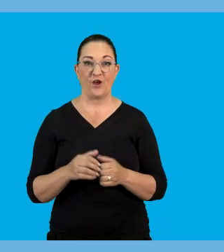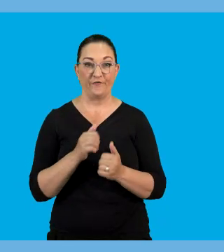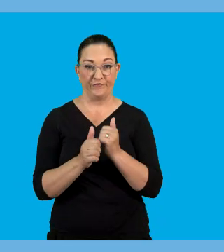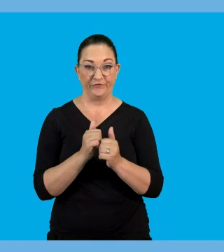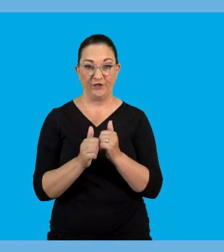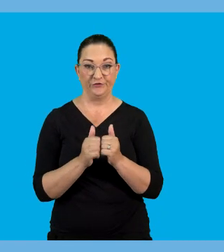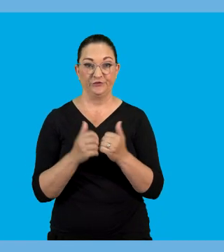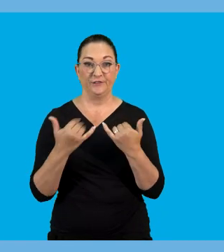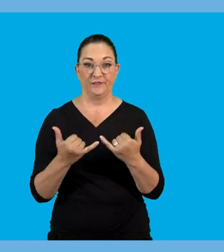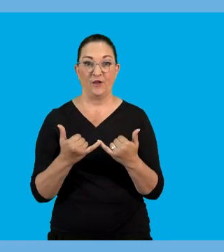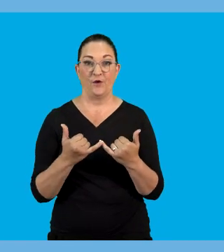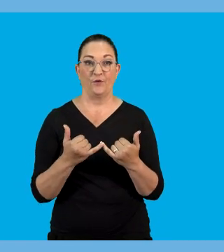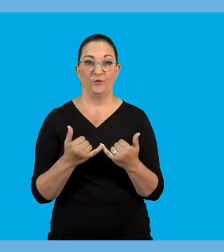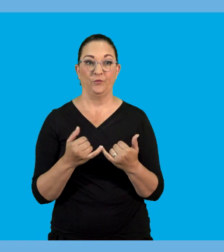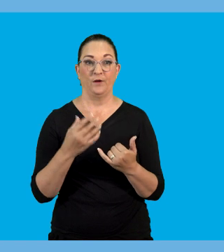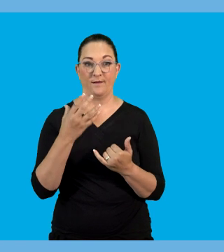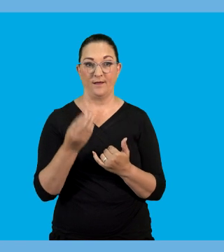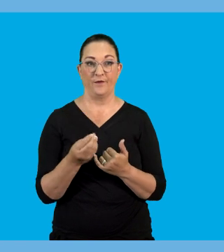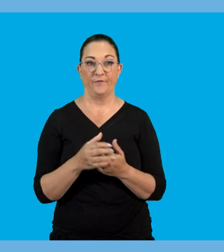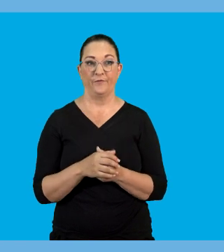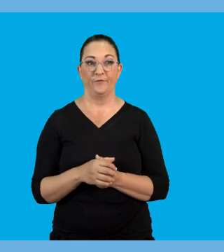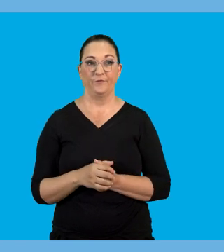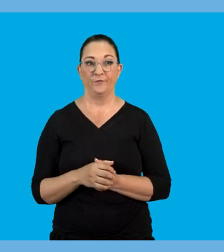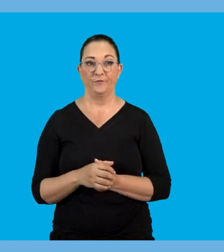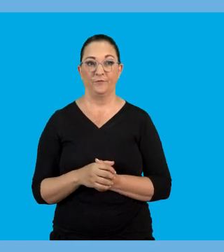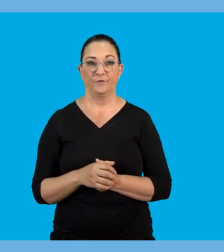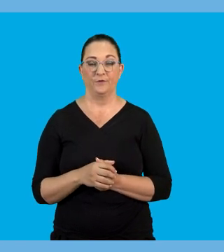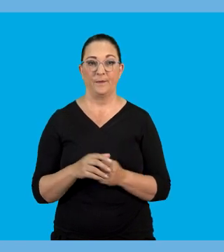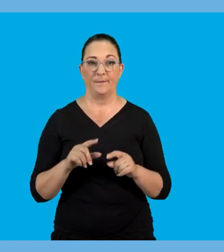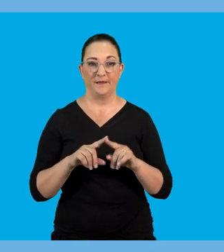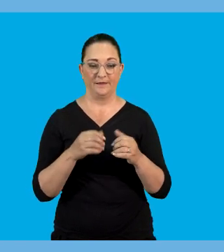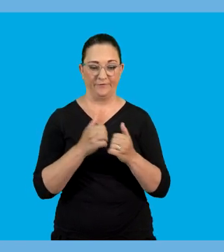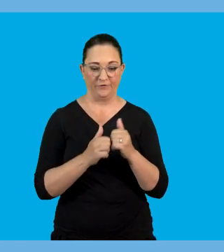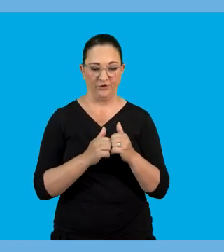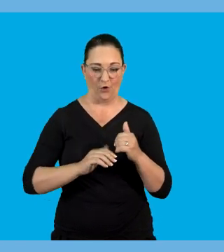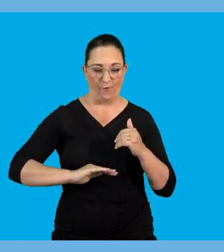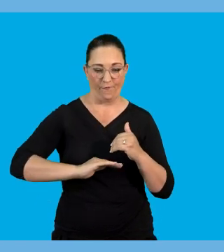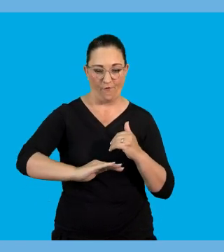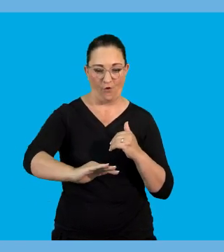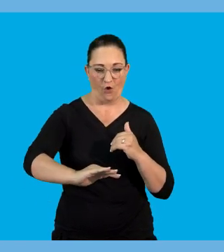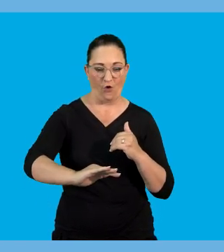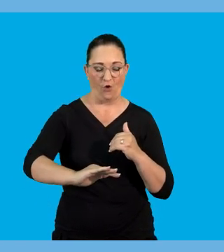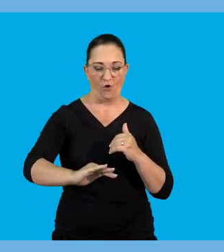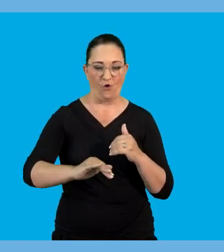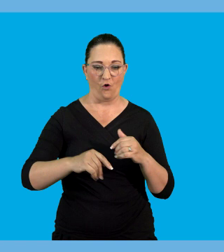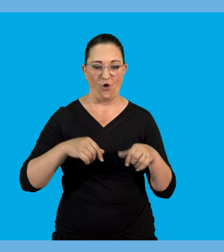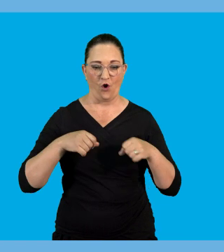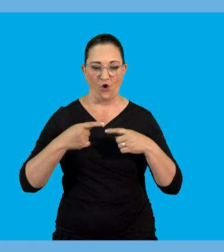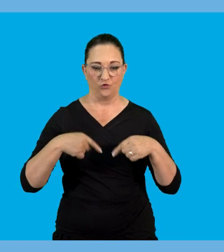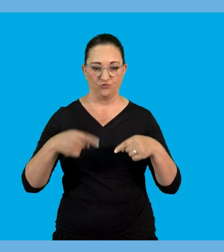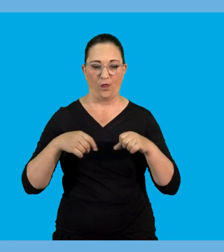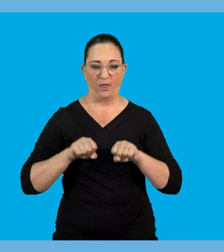we know that friction, that's now the rubbing of two materials together. So in this case, the friction between the floor and the